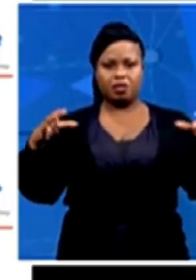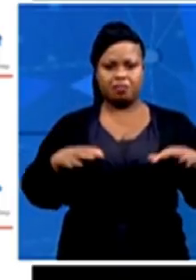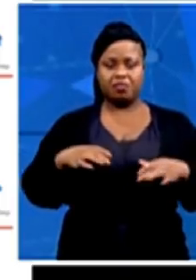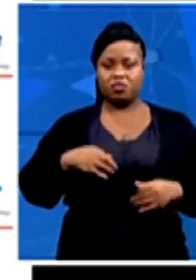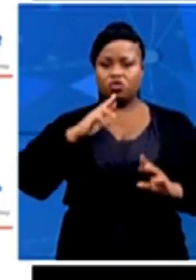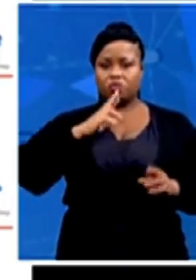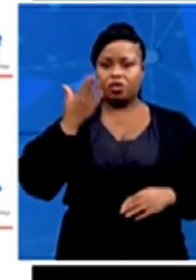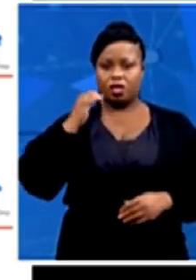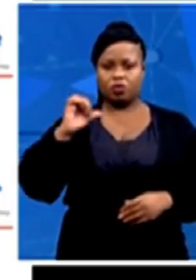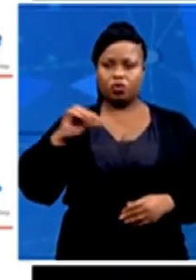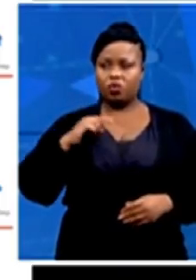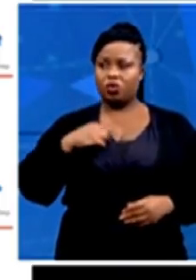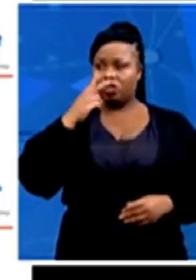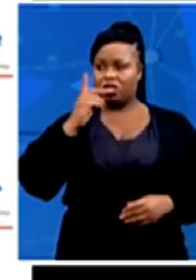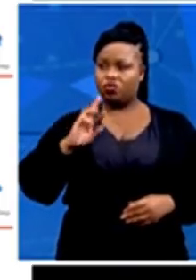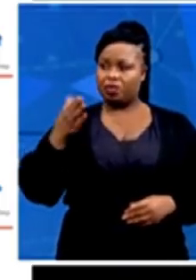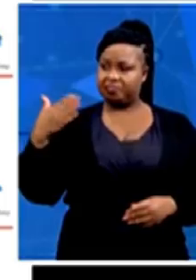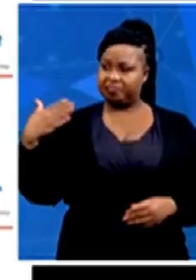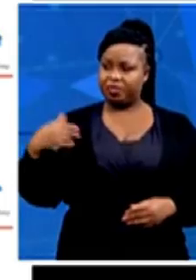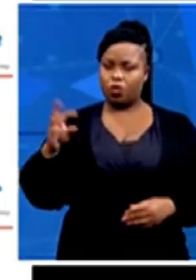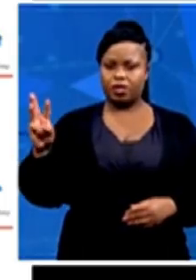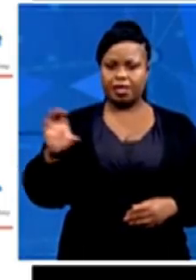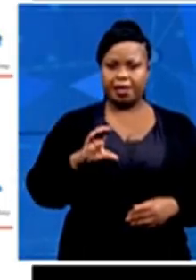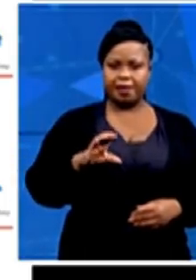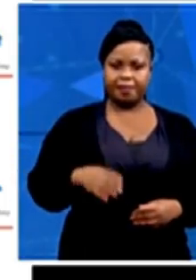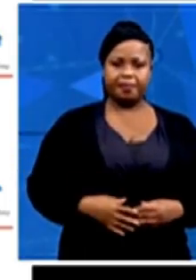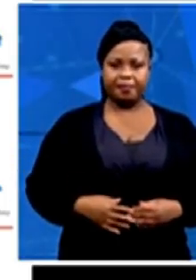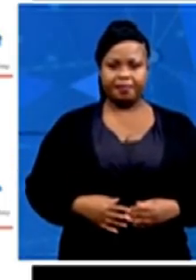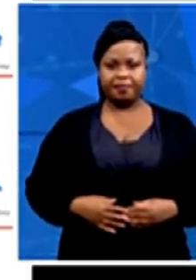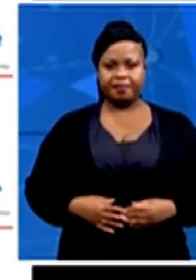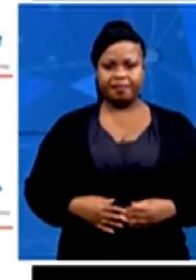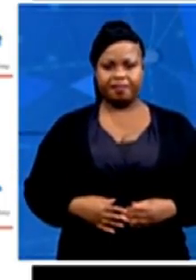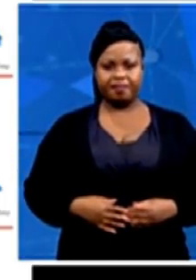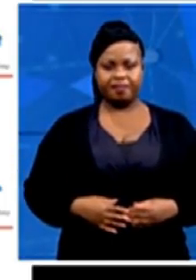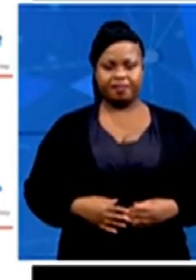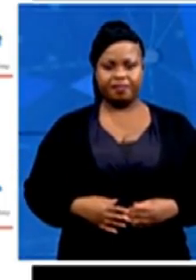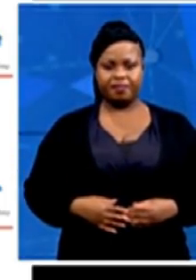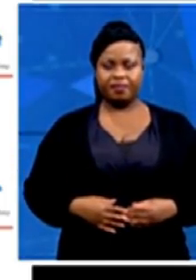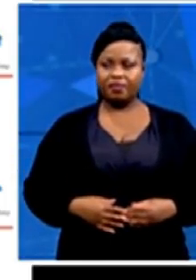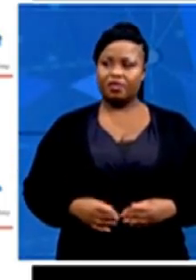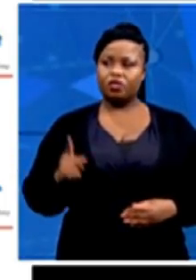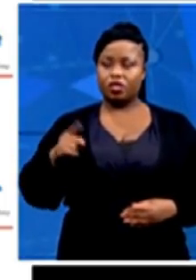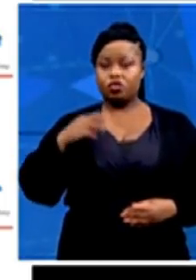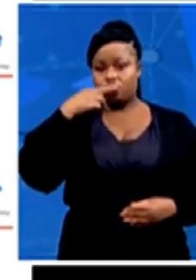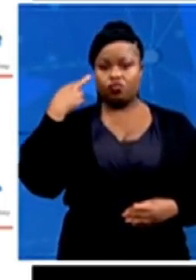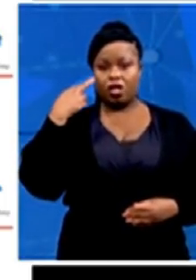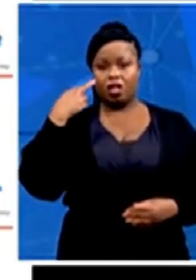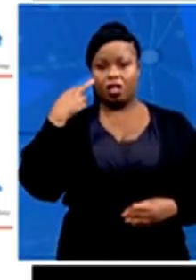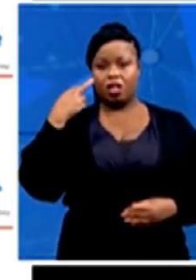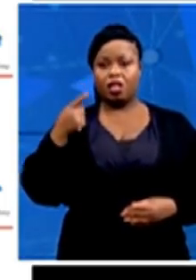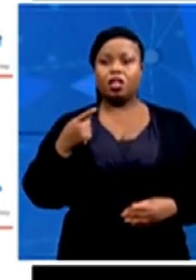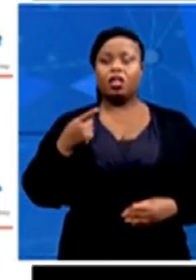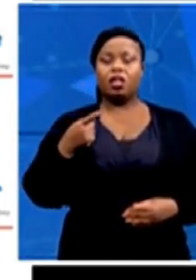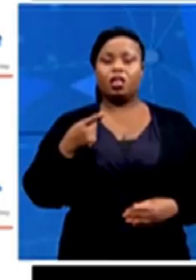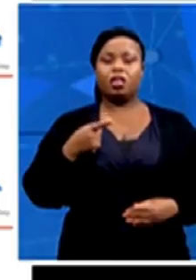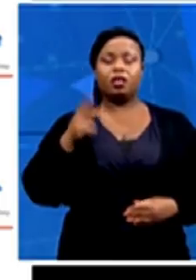Western Cape. Those orange bars is the real admissions in hospitals. The blue bars are the projections.